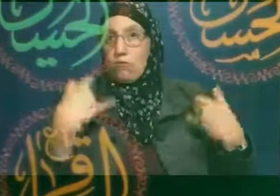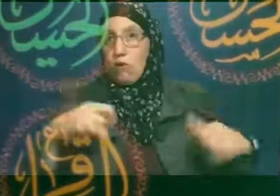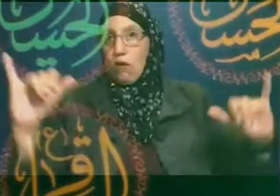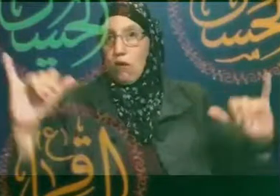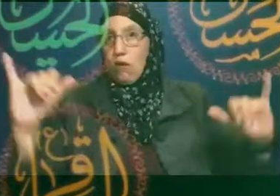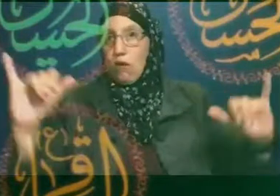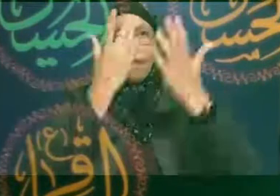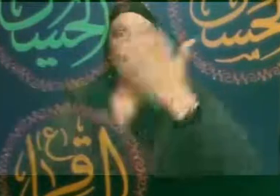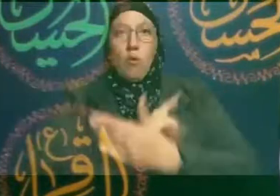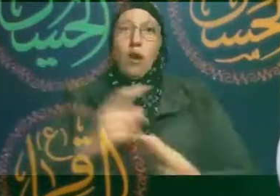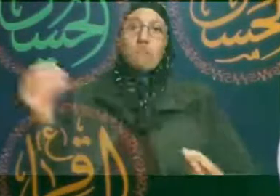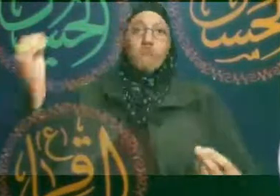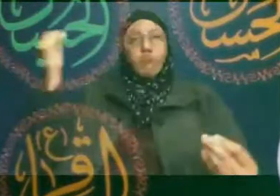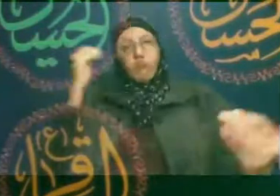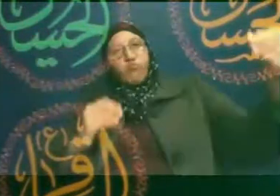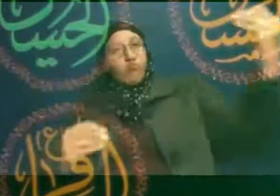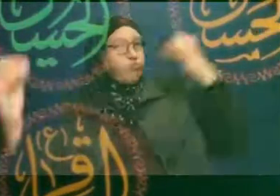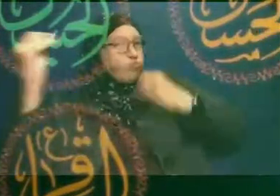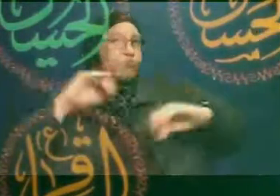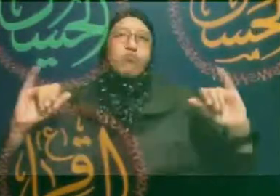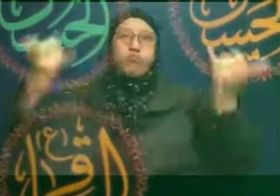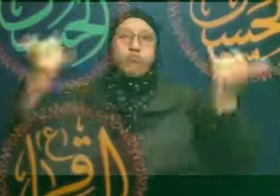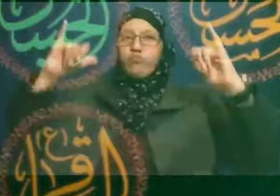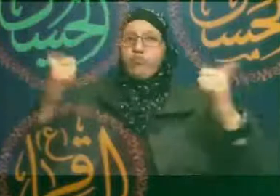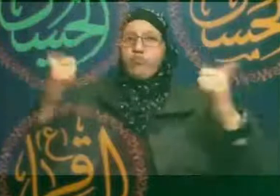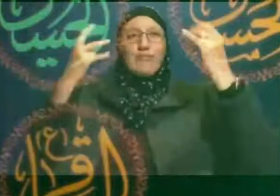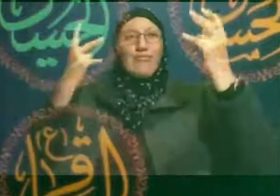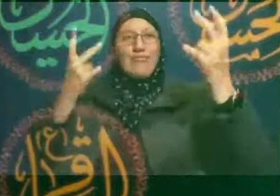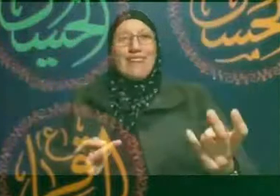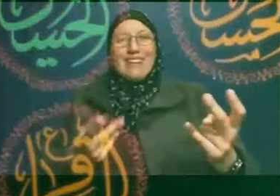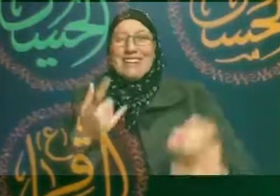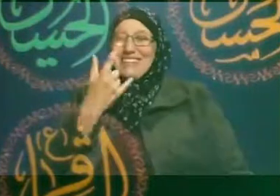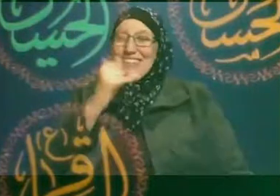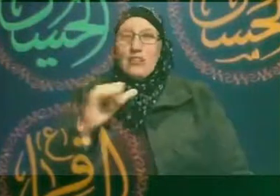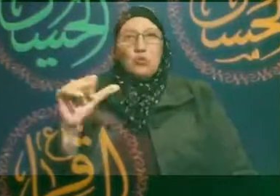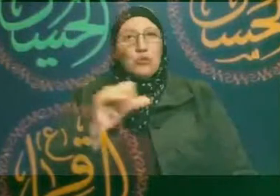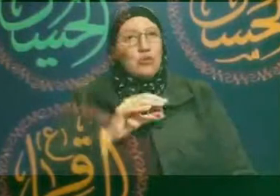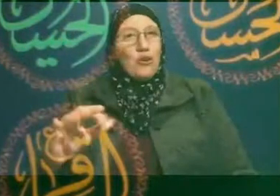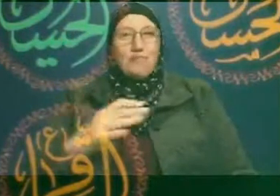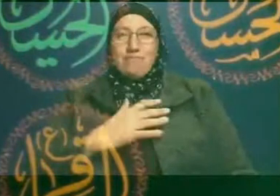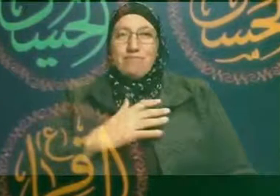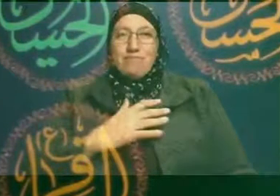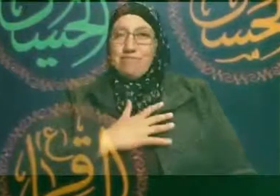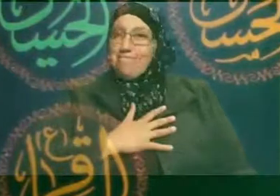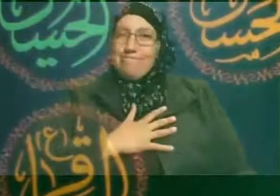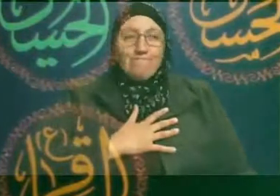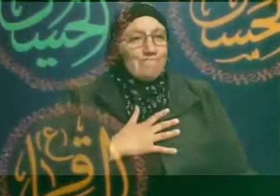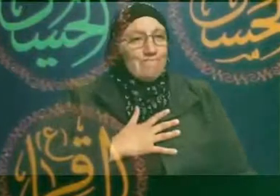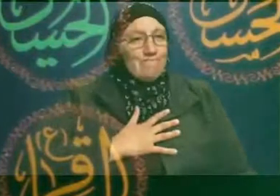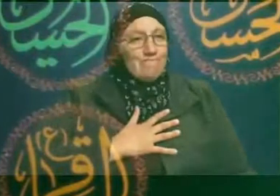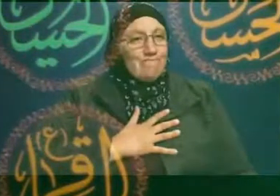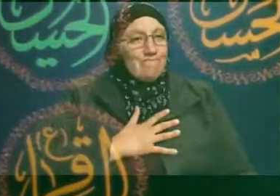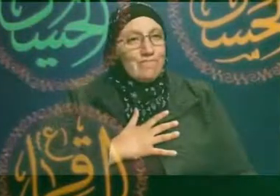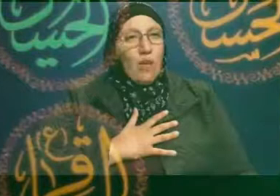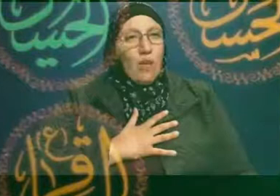fun, and relax, and anything. On the contrary, the month of Ramadan is holy not just because of